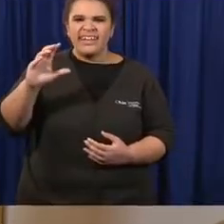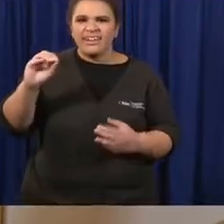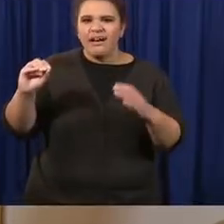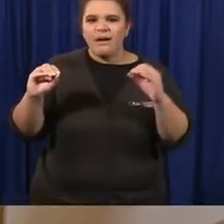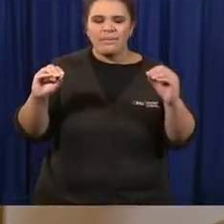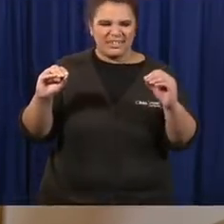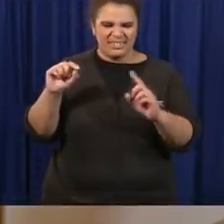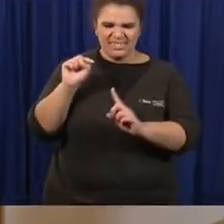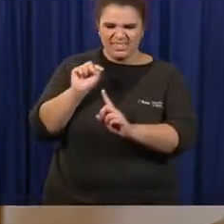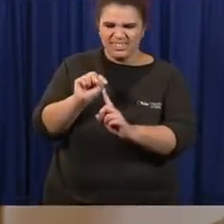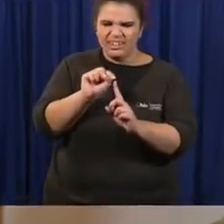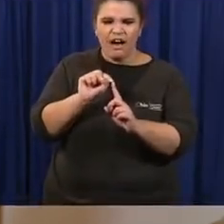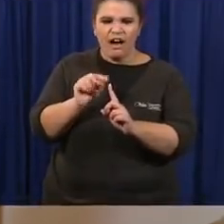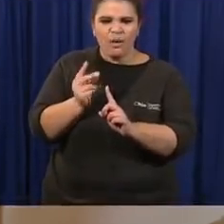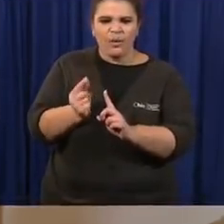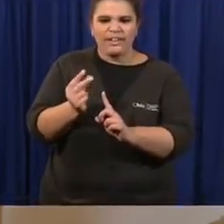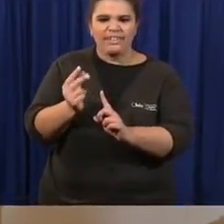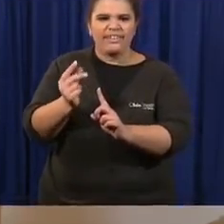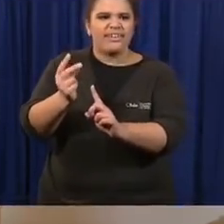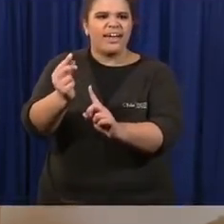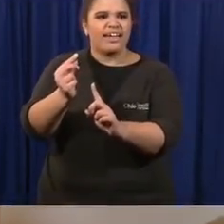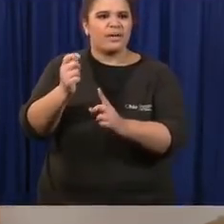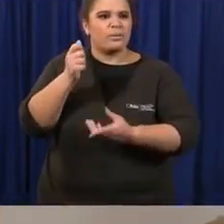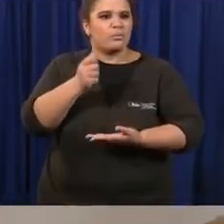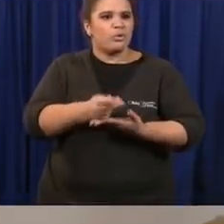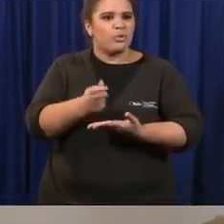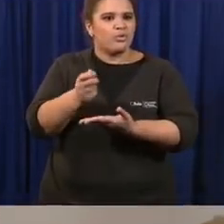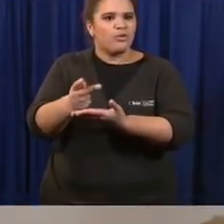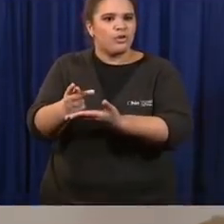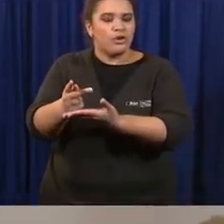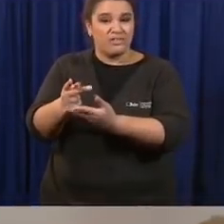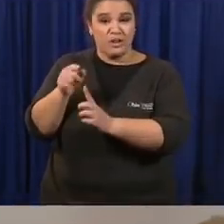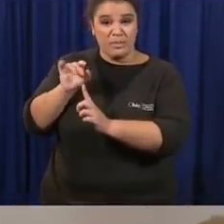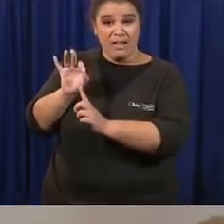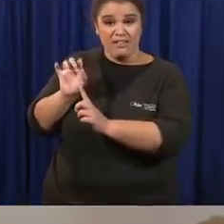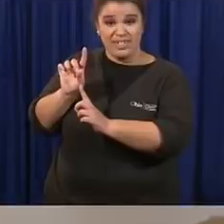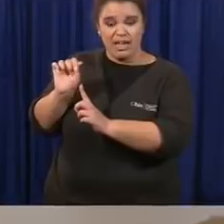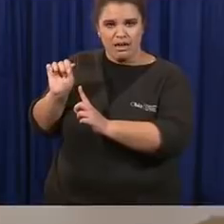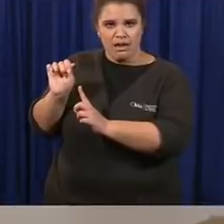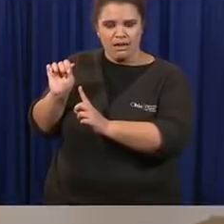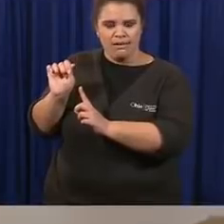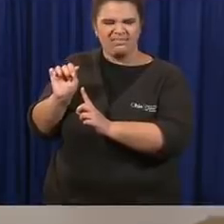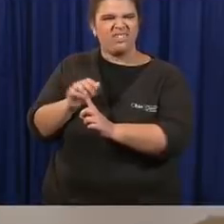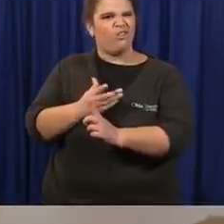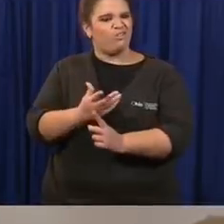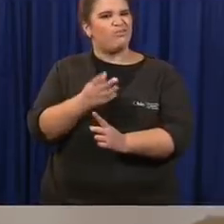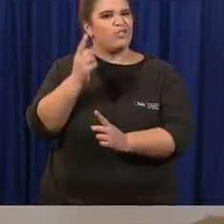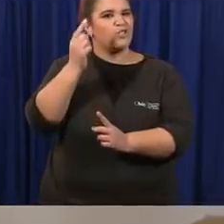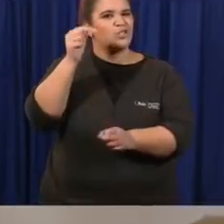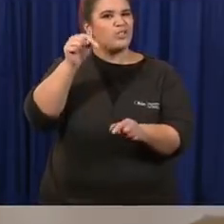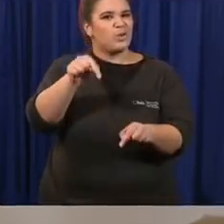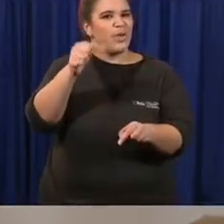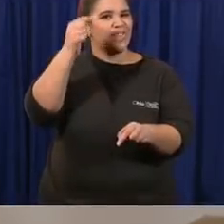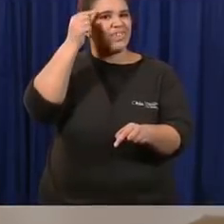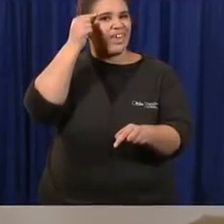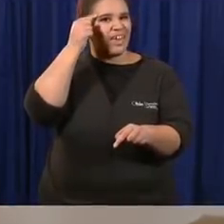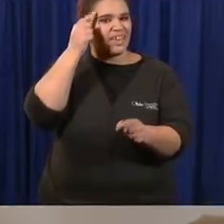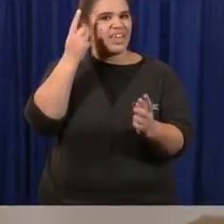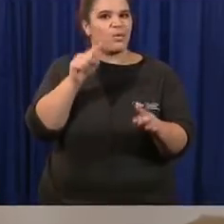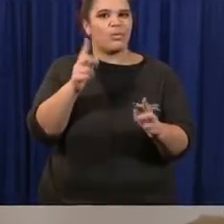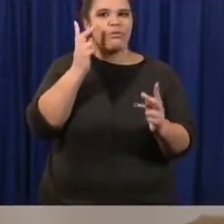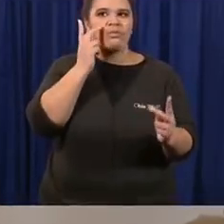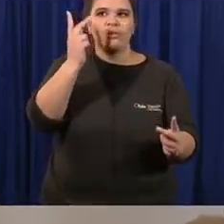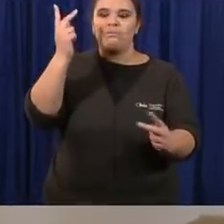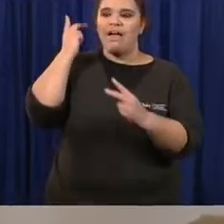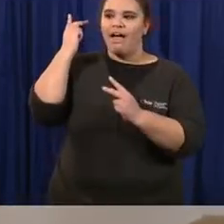red tape to allow our companies to be innovative. Do you think when this is all over, we'll look back and realize a lot of the red tape that we put companies